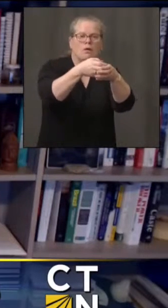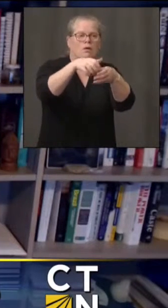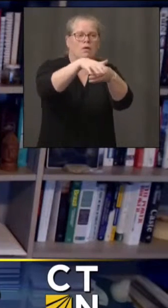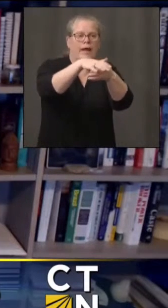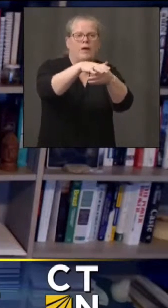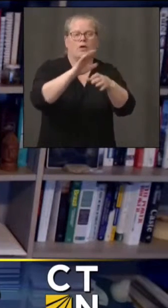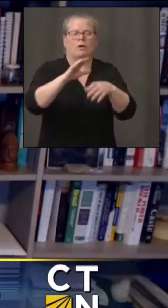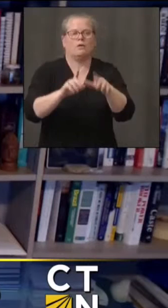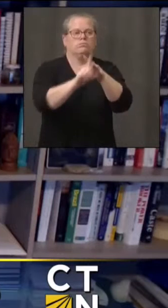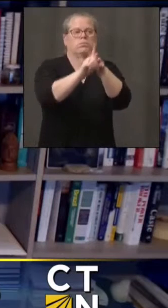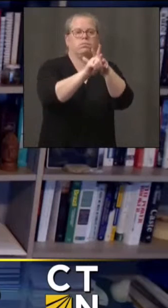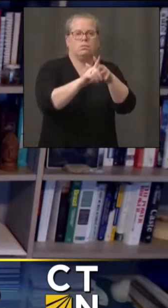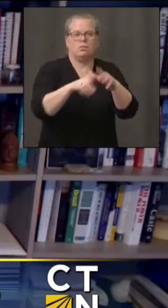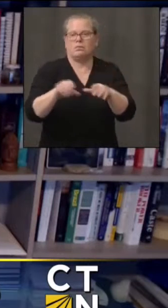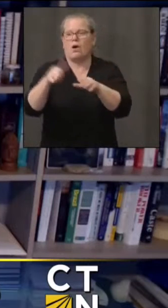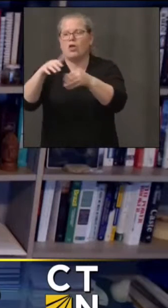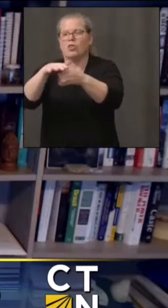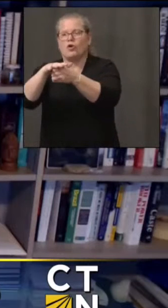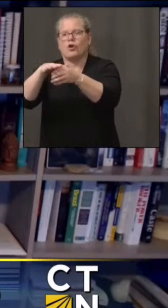April.